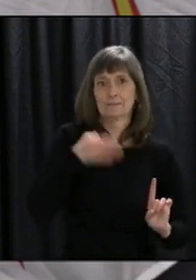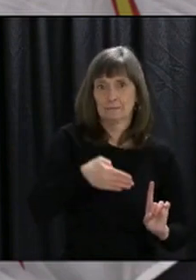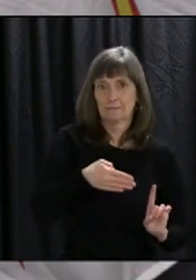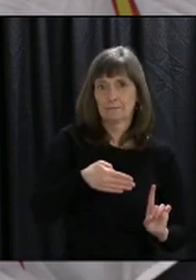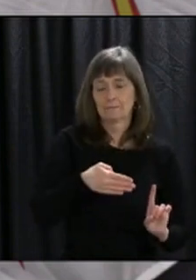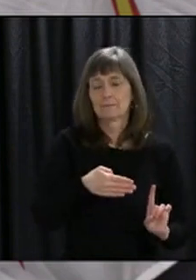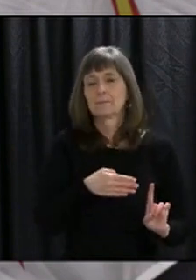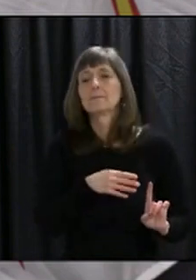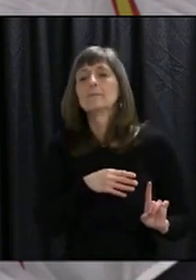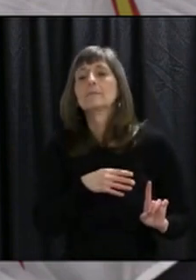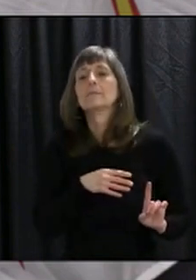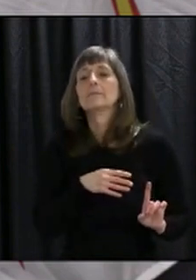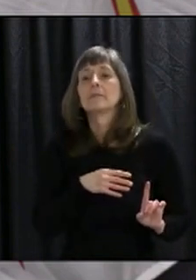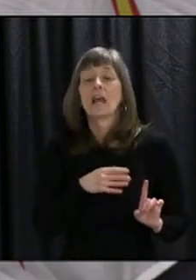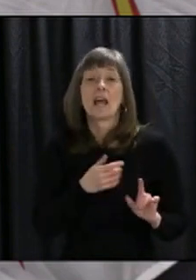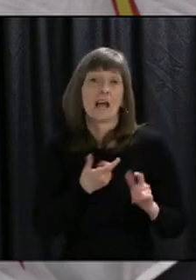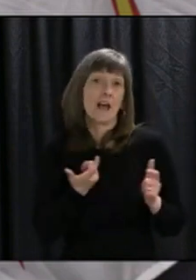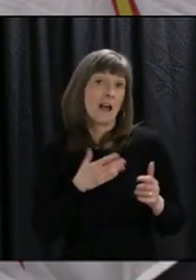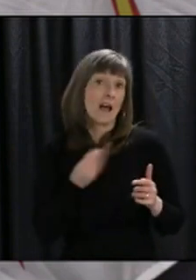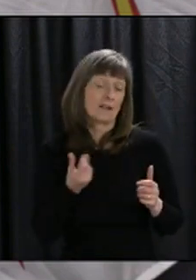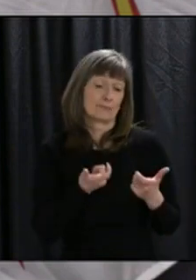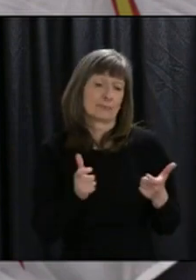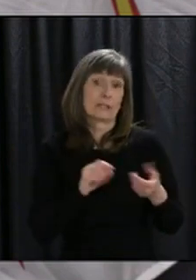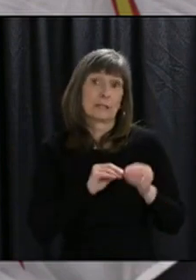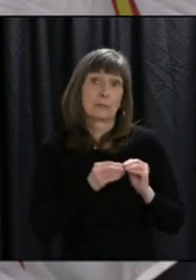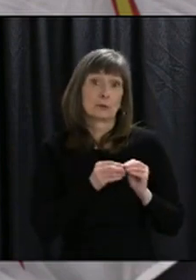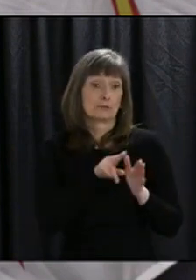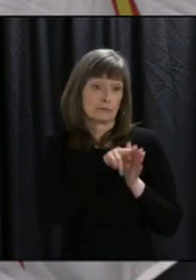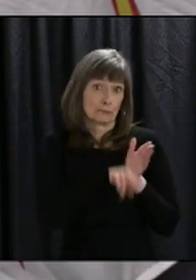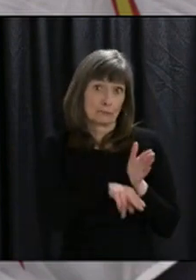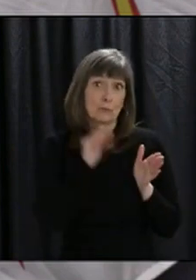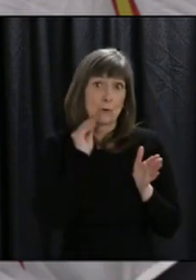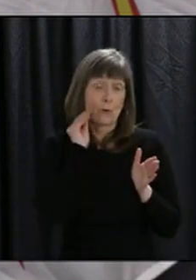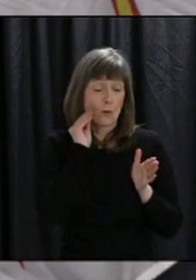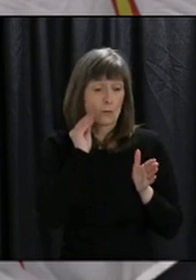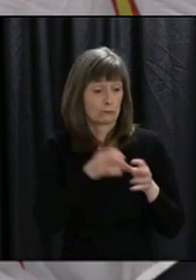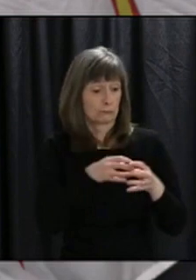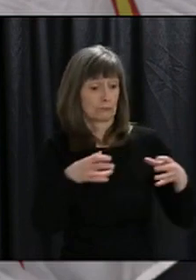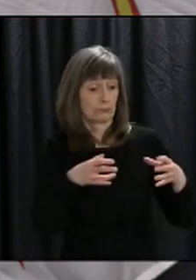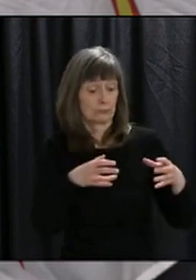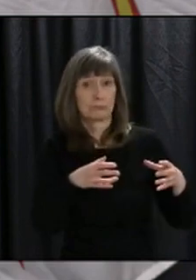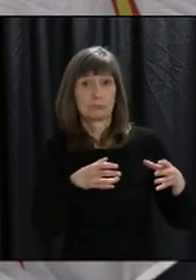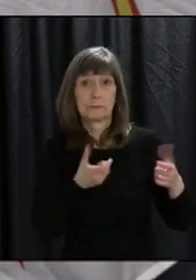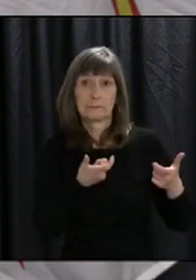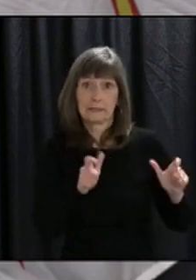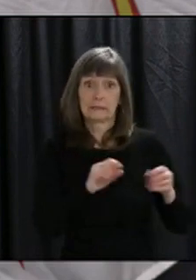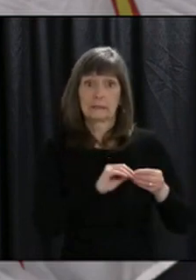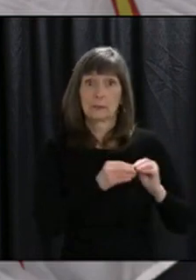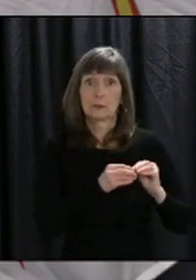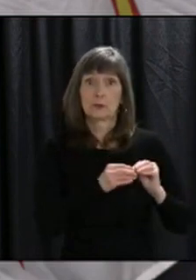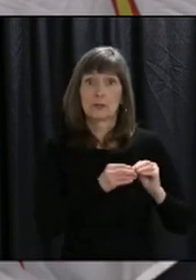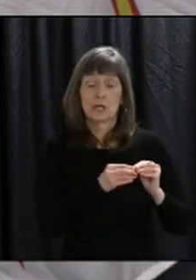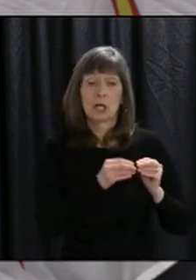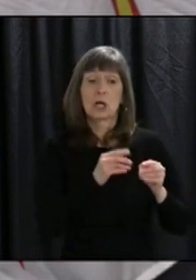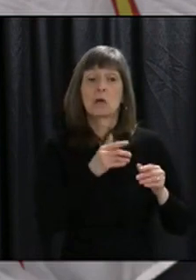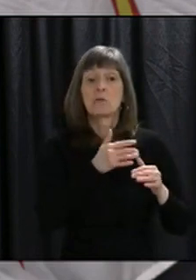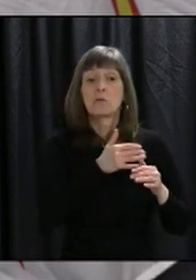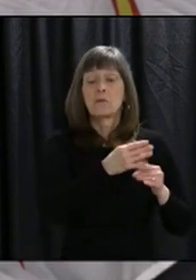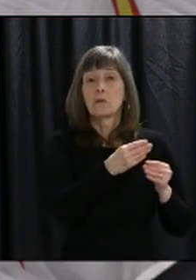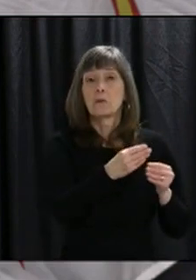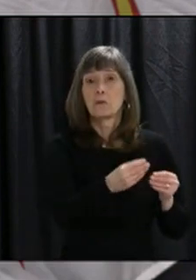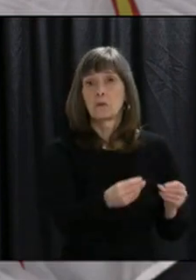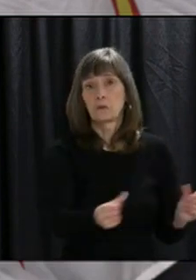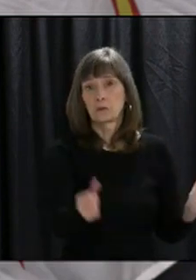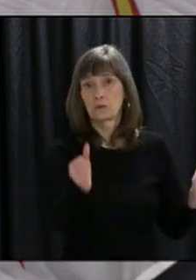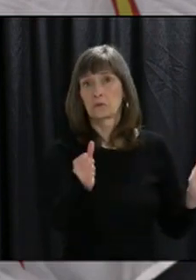The biggest area, the biggest cluster that we've had has been related to the funeral home cluster. That has petered off in the last while,